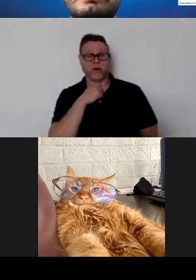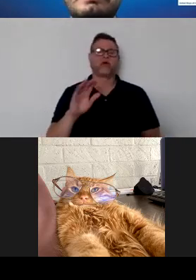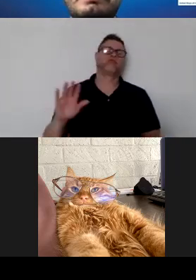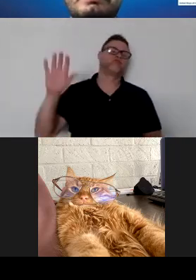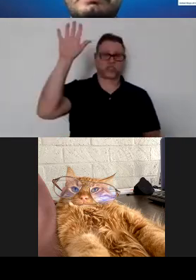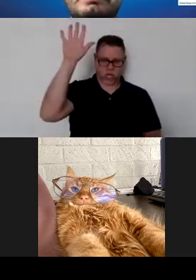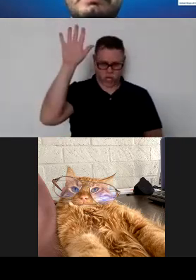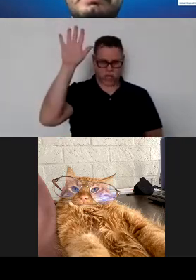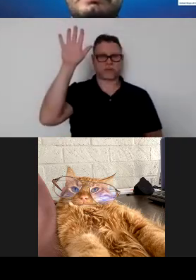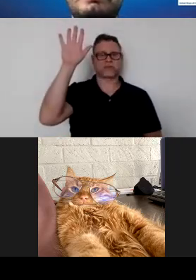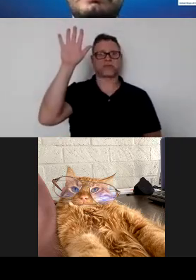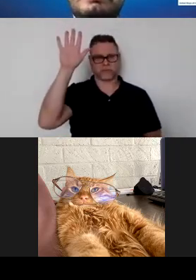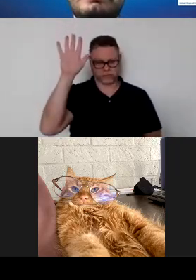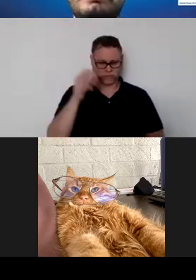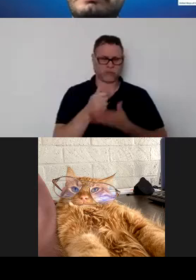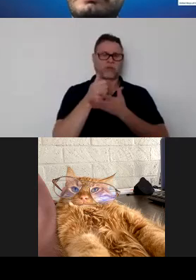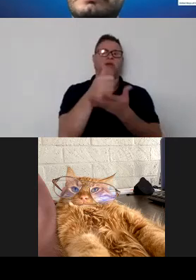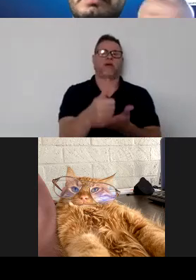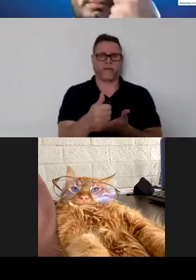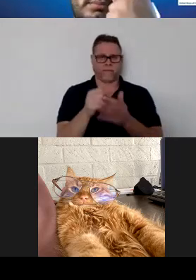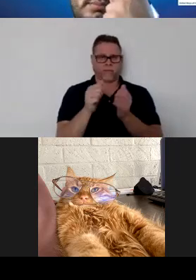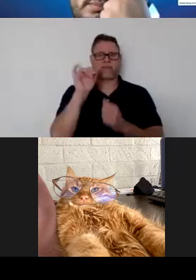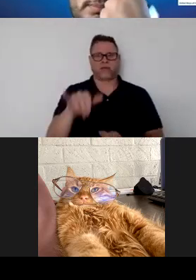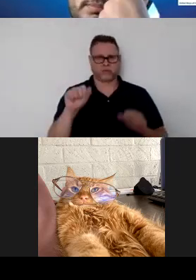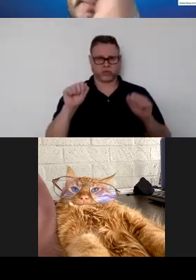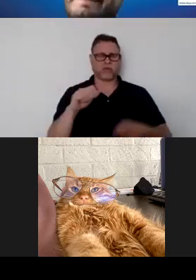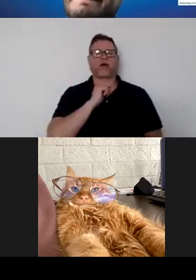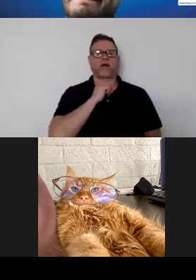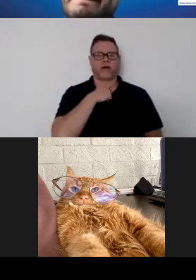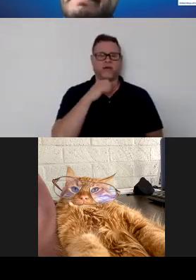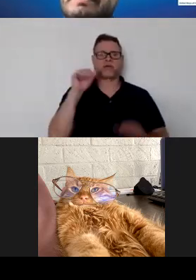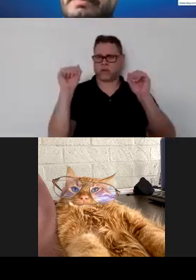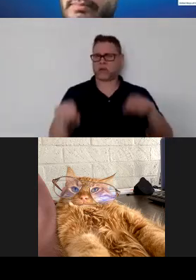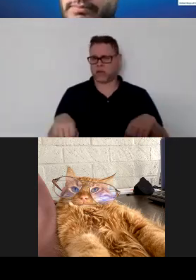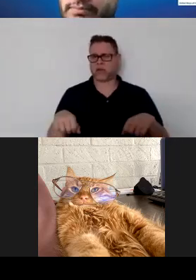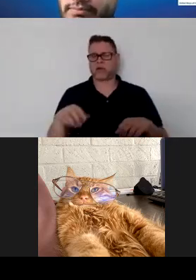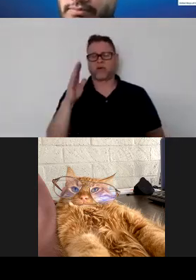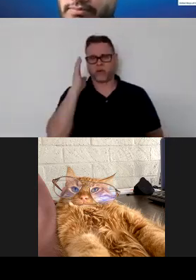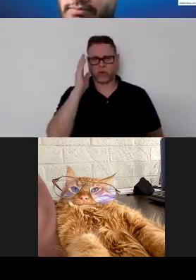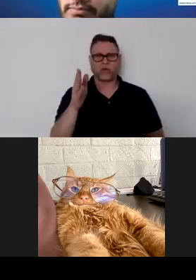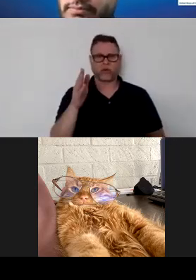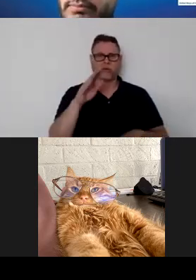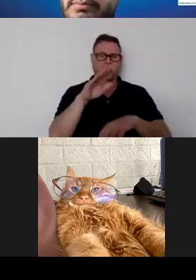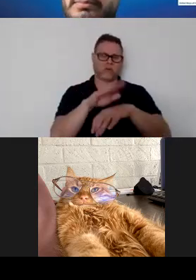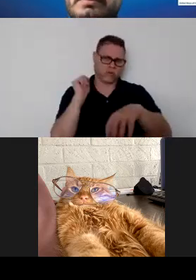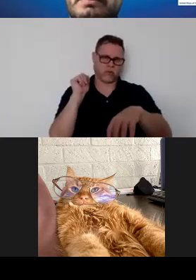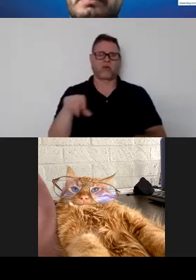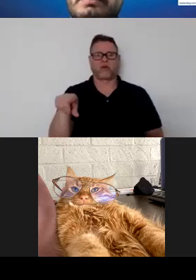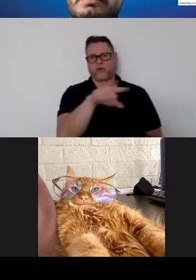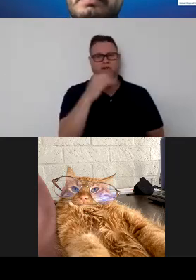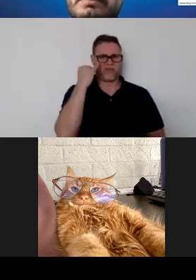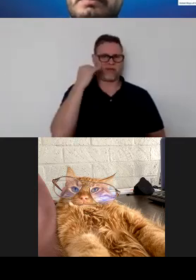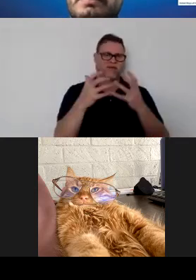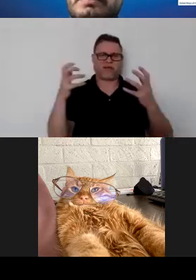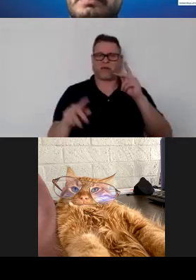hand and we can help do that. Or I think you should be able to unmute yourself, but we can call on you if we have a lot of